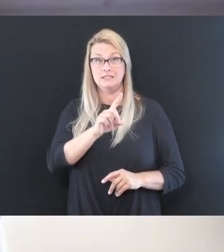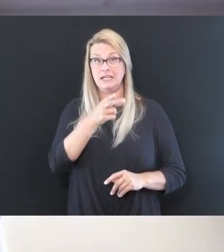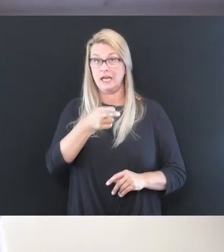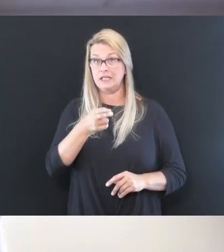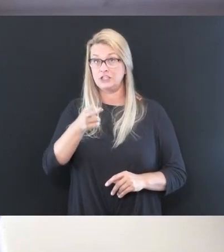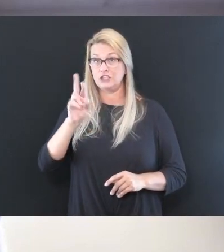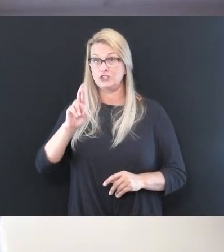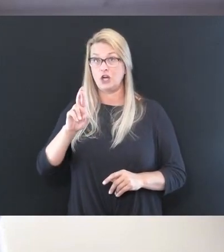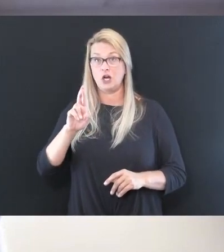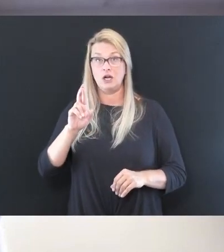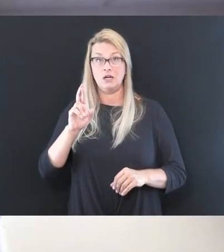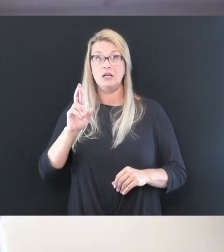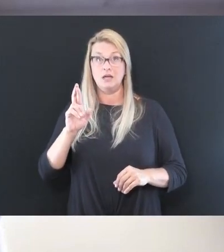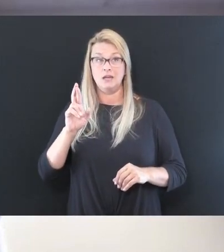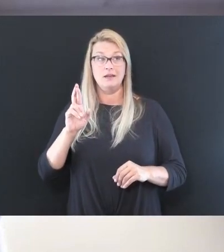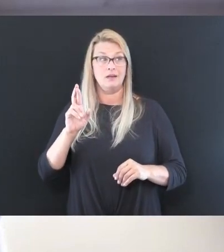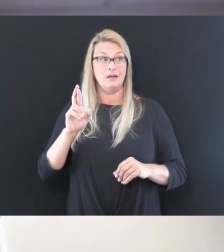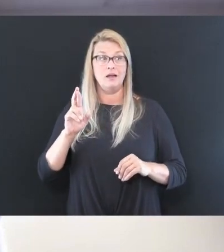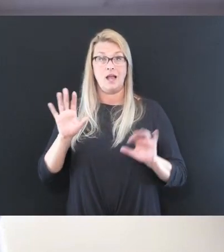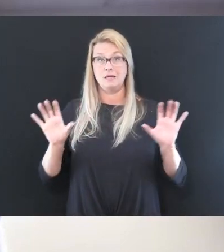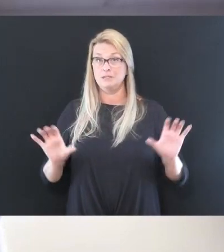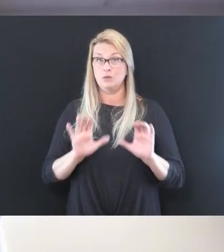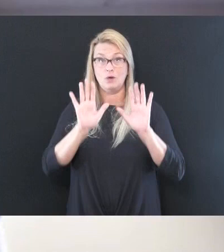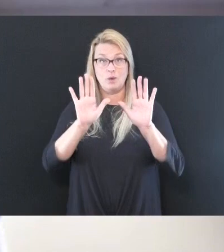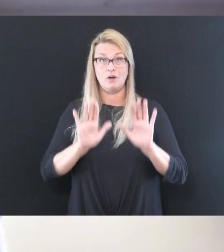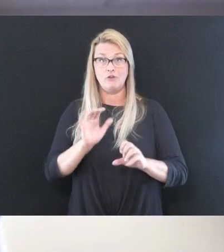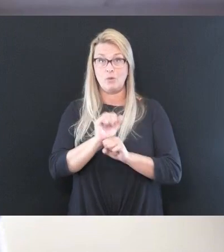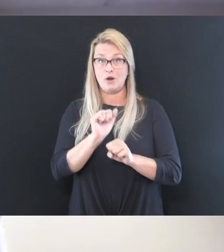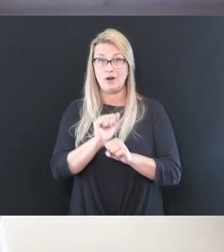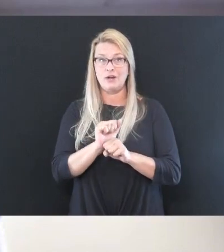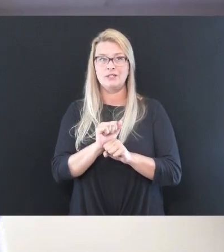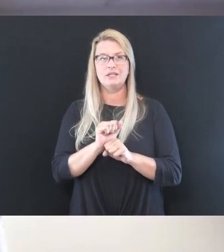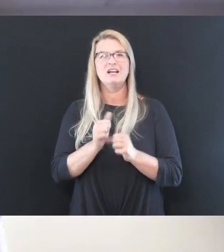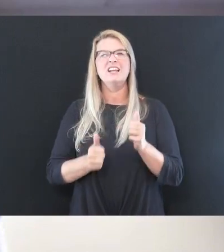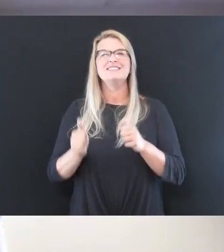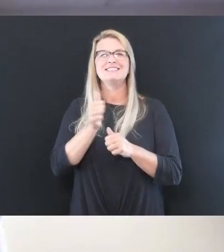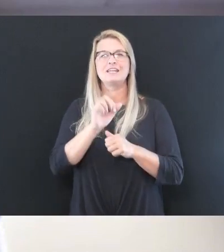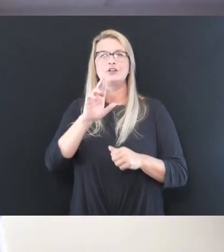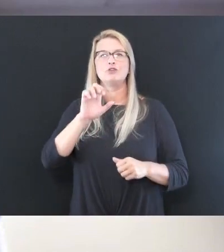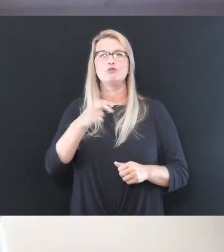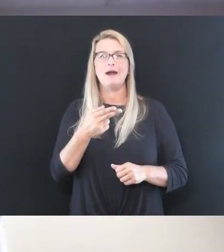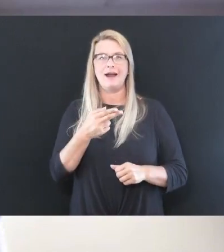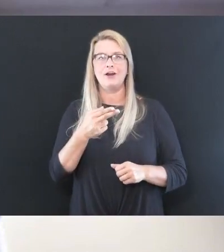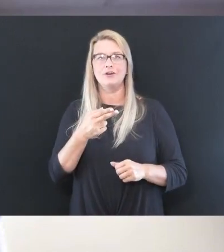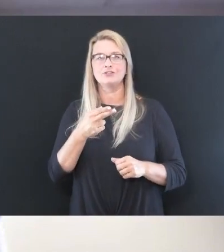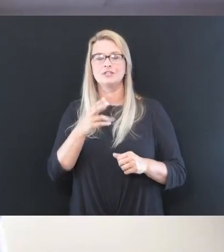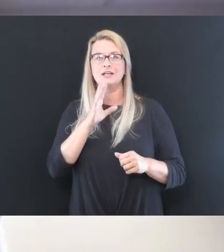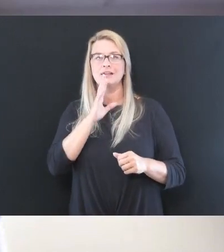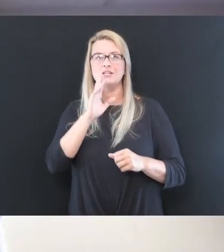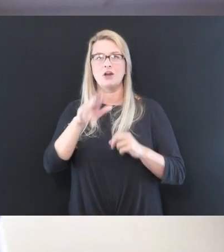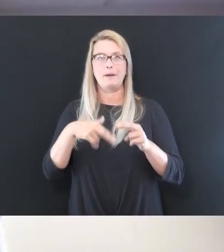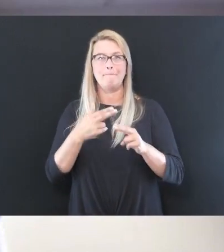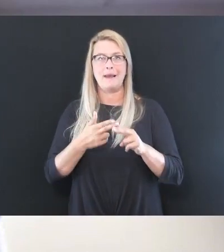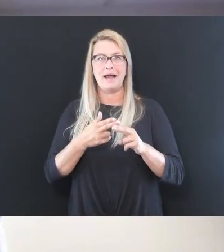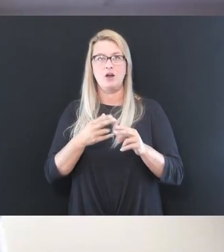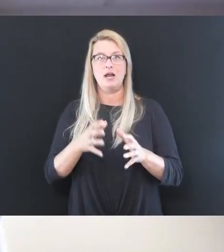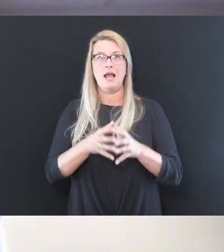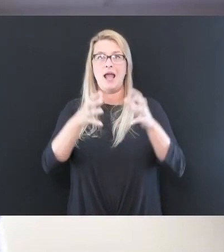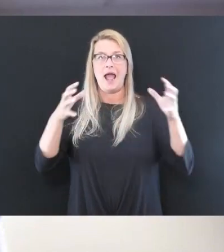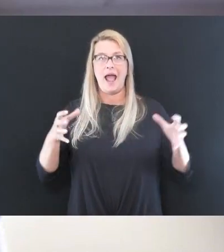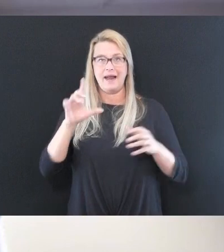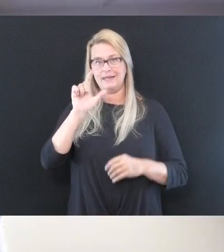DHHR has worked significantly, and I'll let Secretary Crouch address the work being done to increase lab capacity as well as